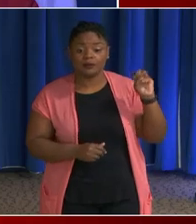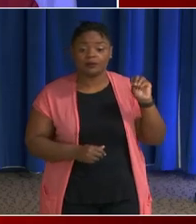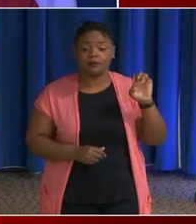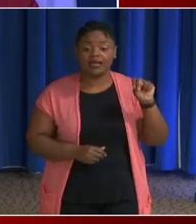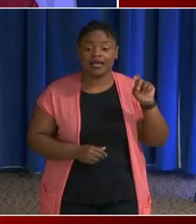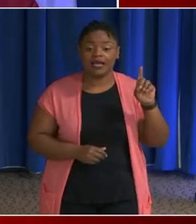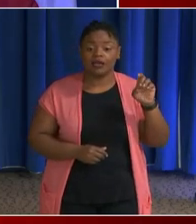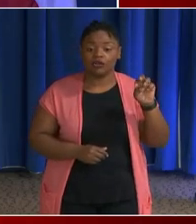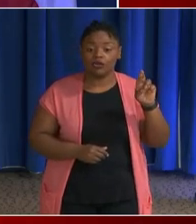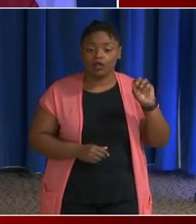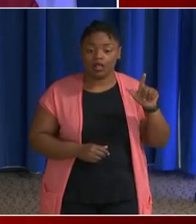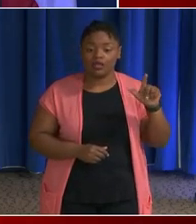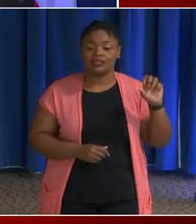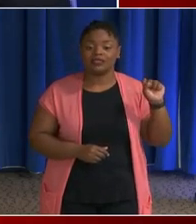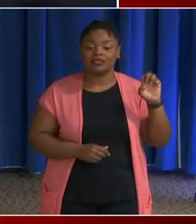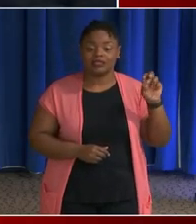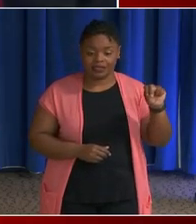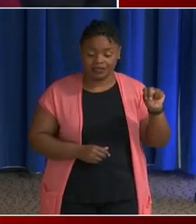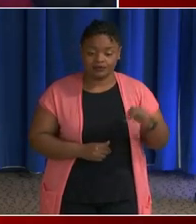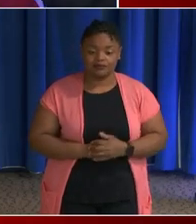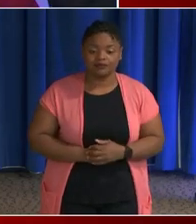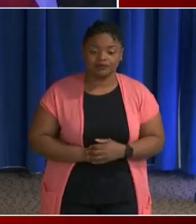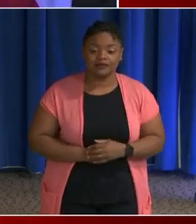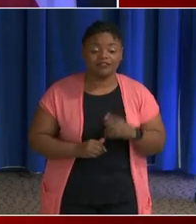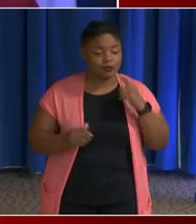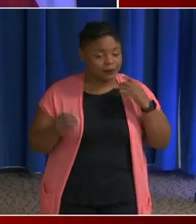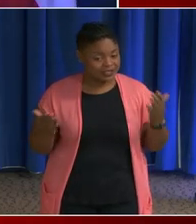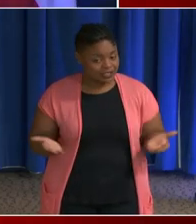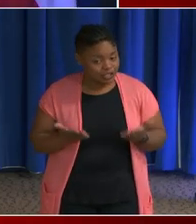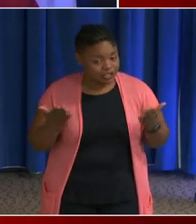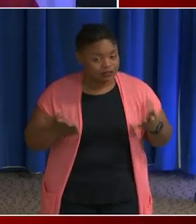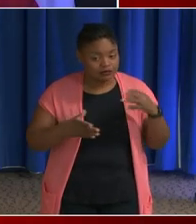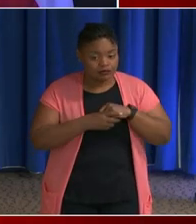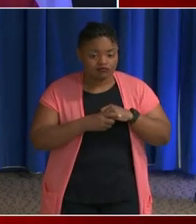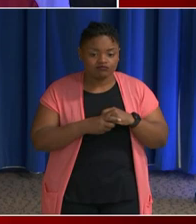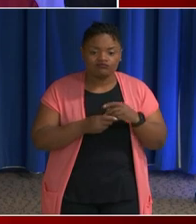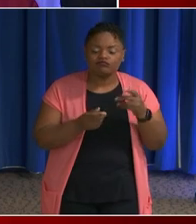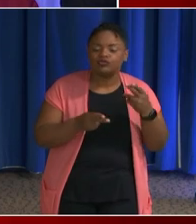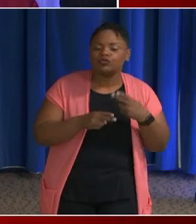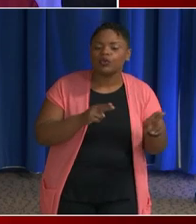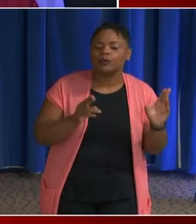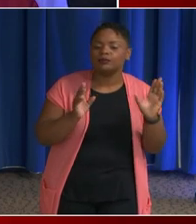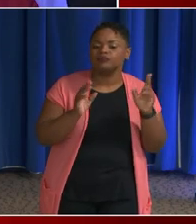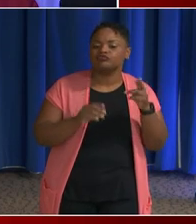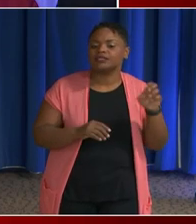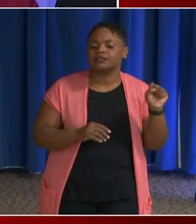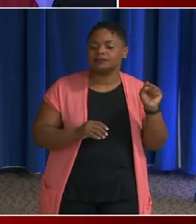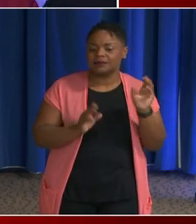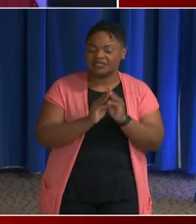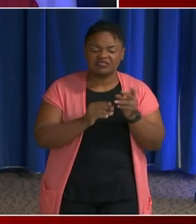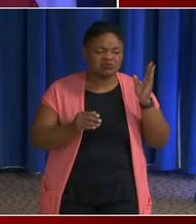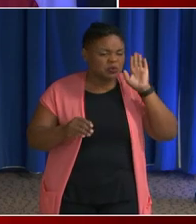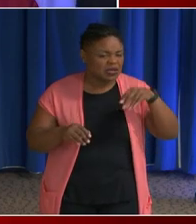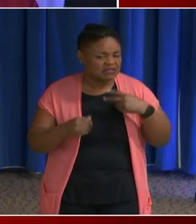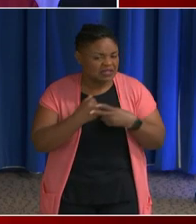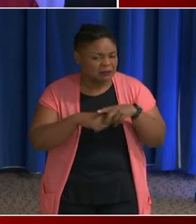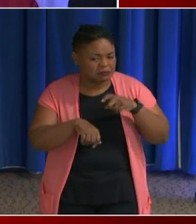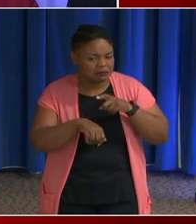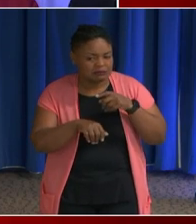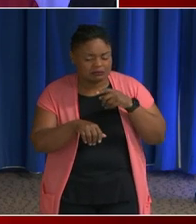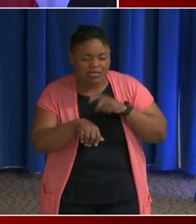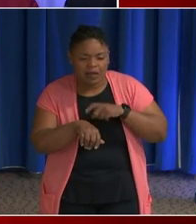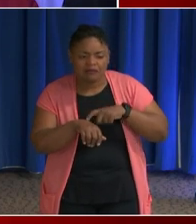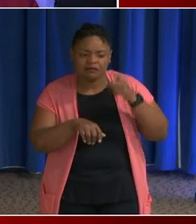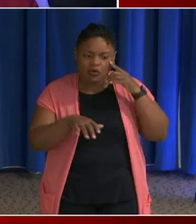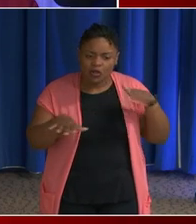being here and participating in a joint presser, which I think is efficient for all of us. And